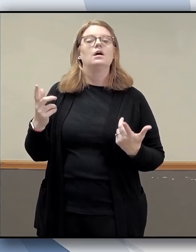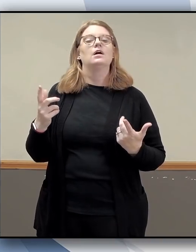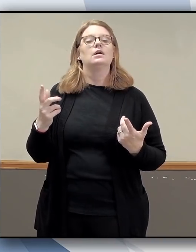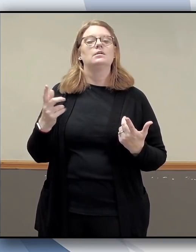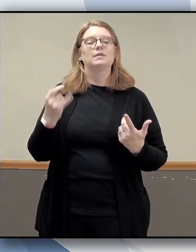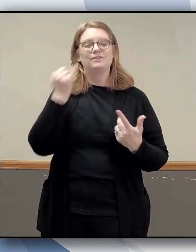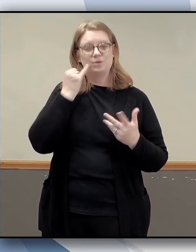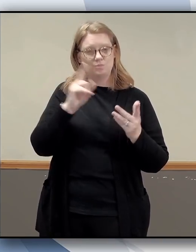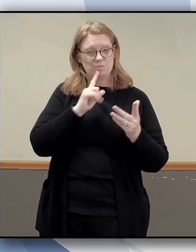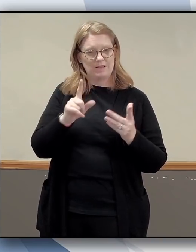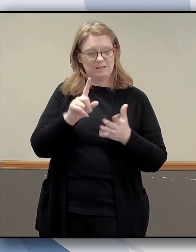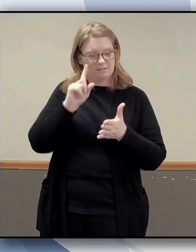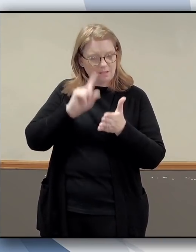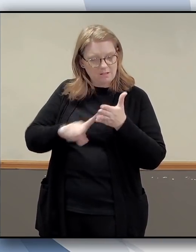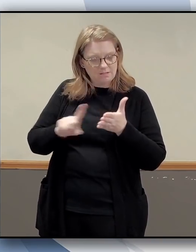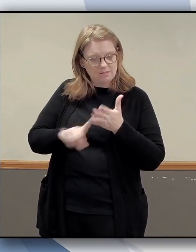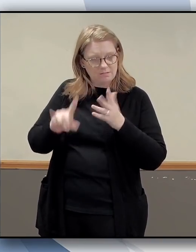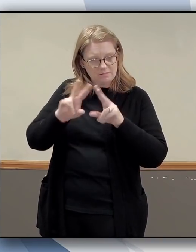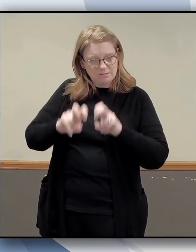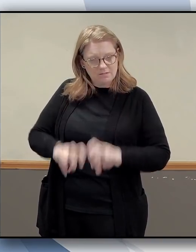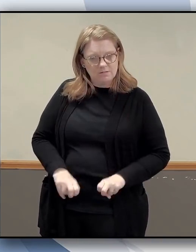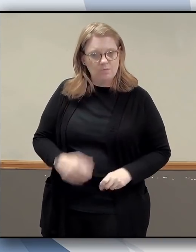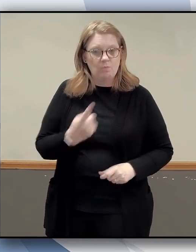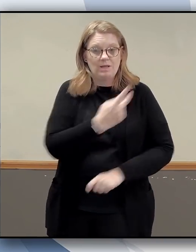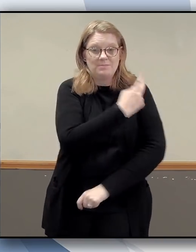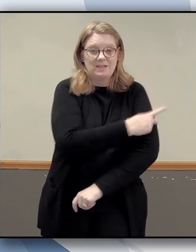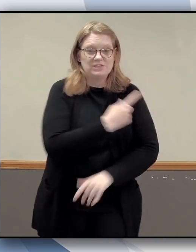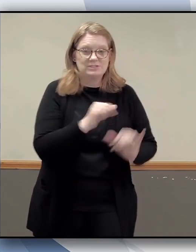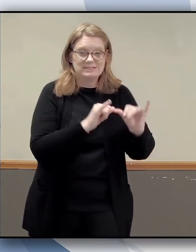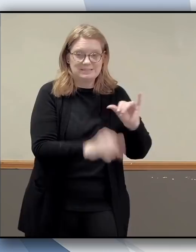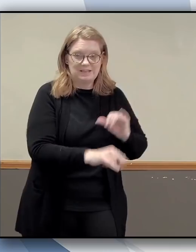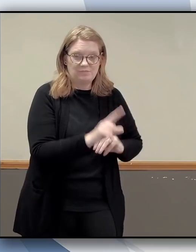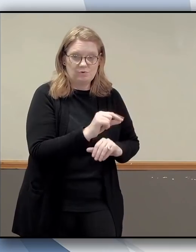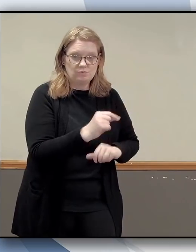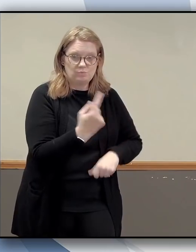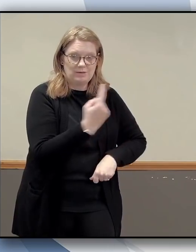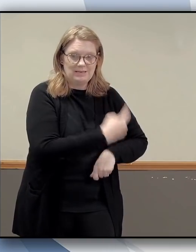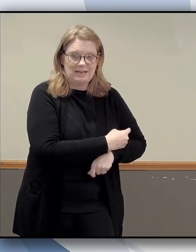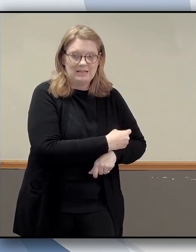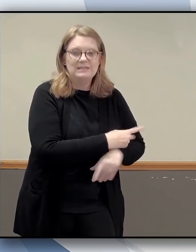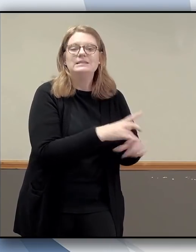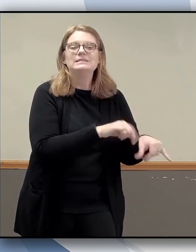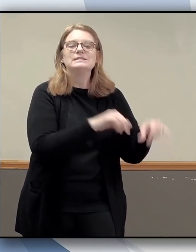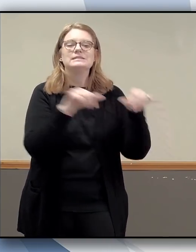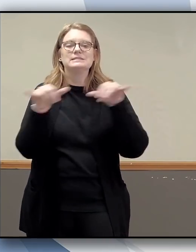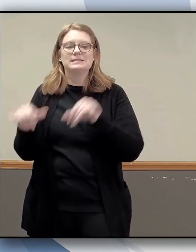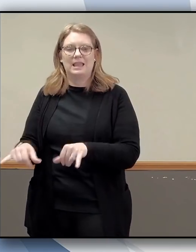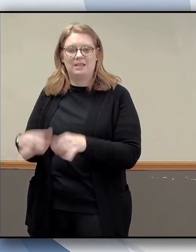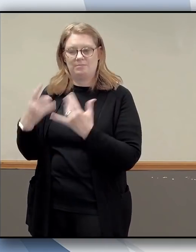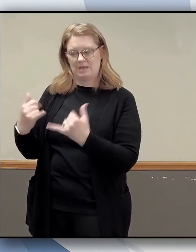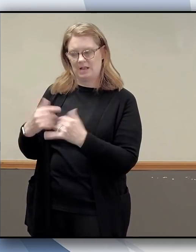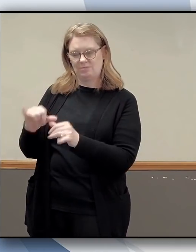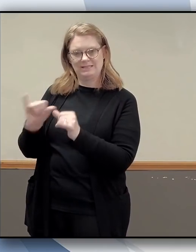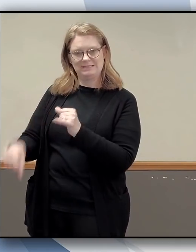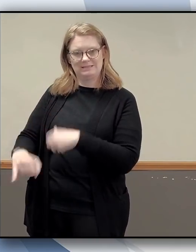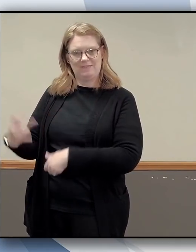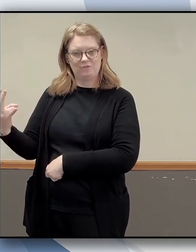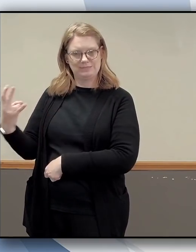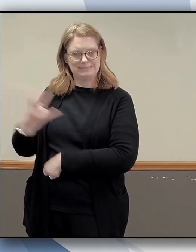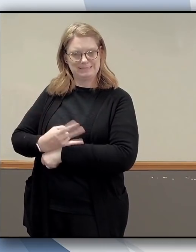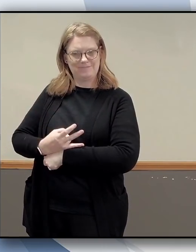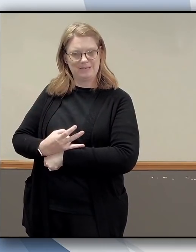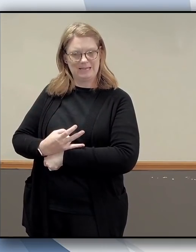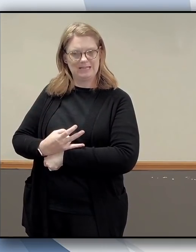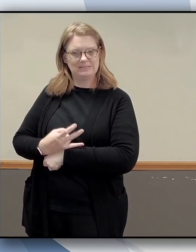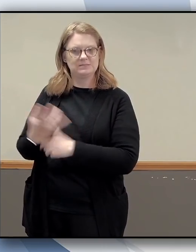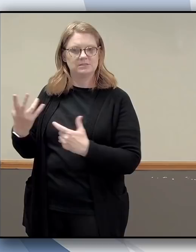that, one patient that stays for 20 days last spring is the same as one patient that is now today for 7. That'd be the same